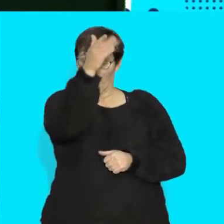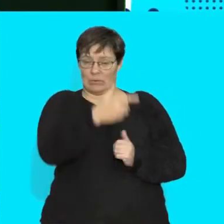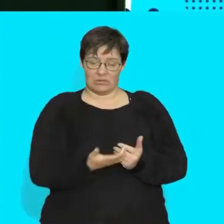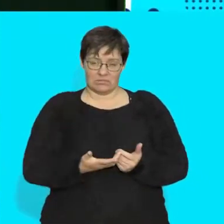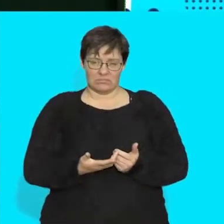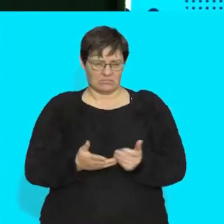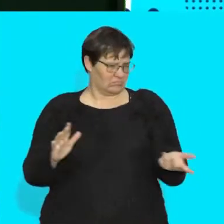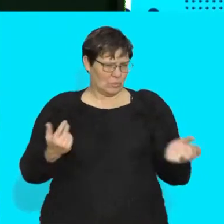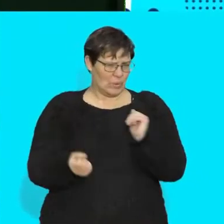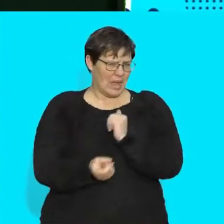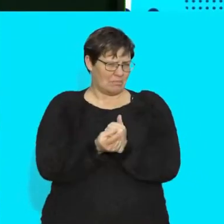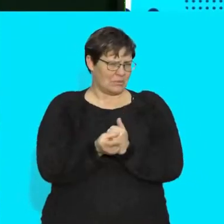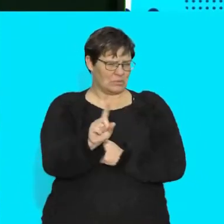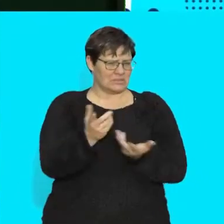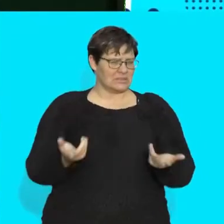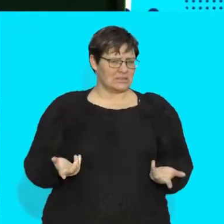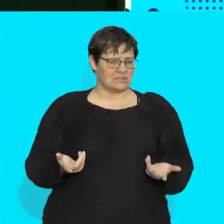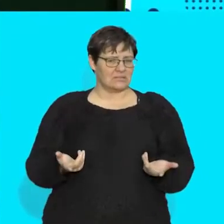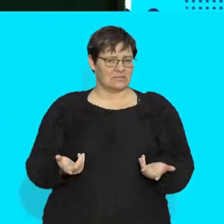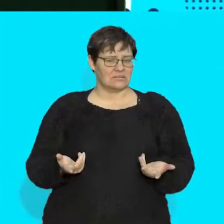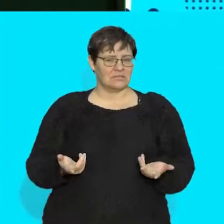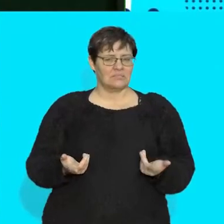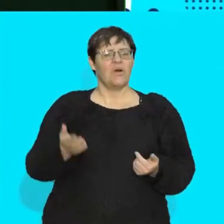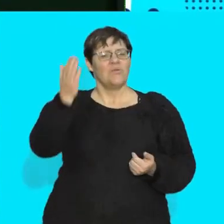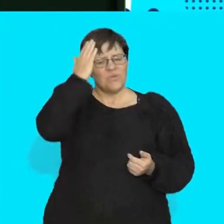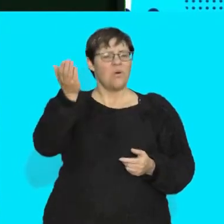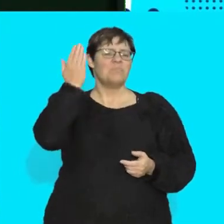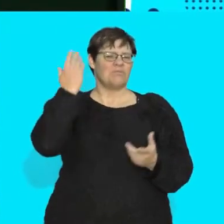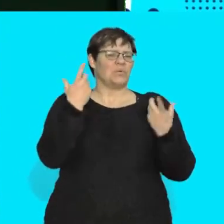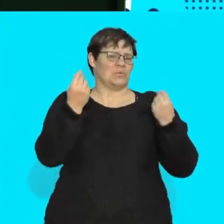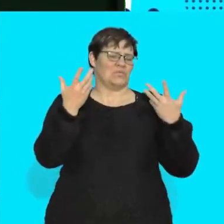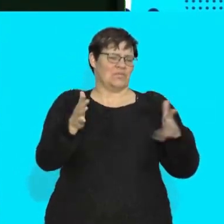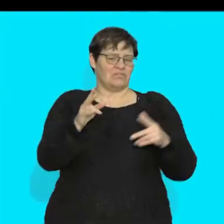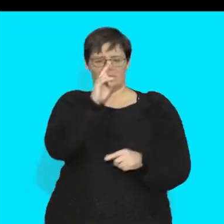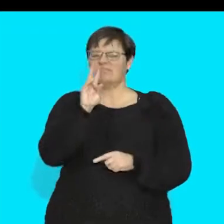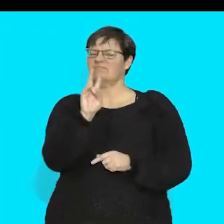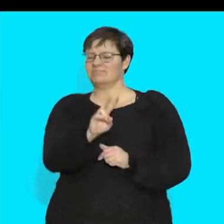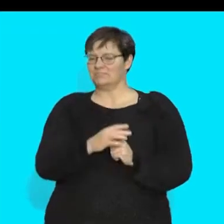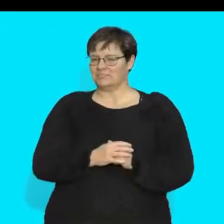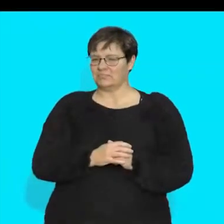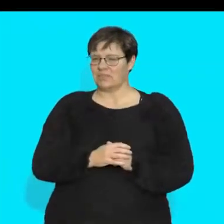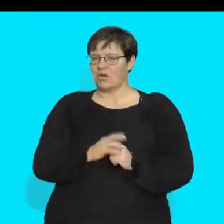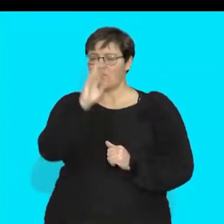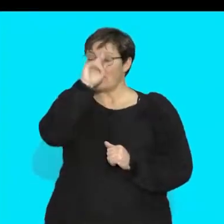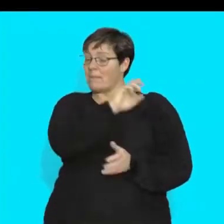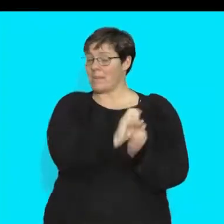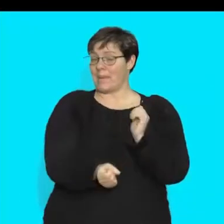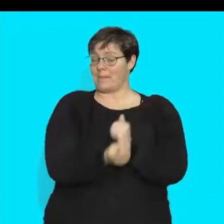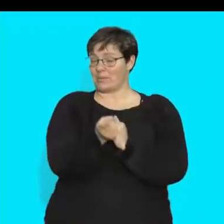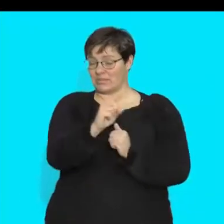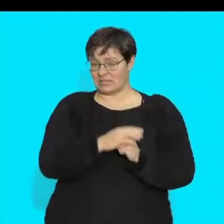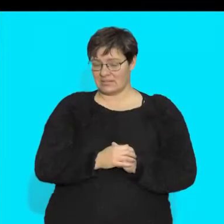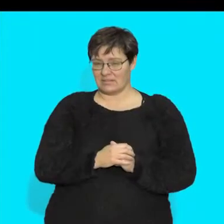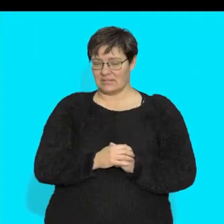battery, well, what do you think would happen? Well, I know we've done this before, so let's just have a look at it and remind you of